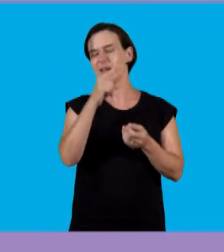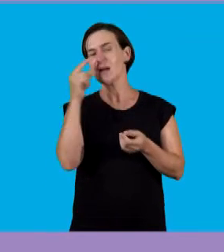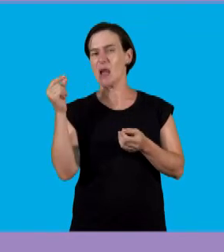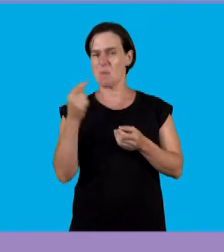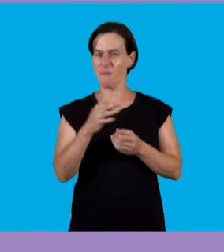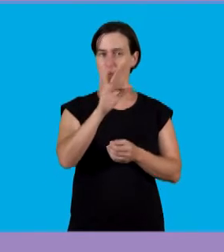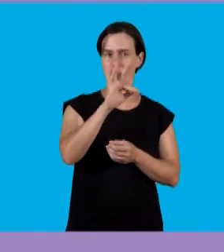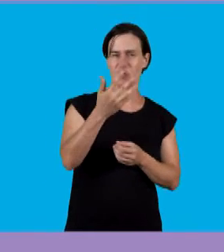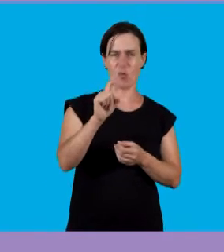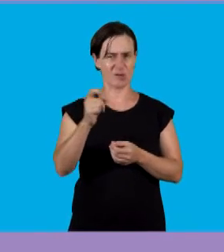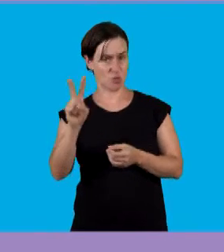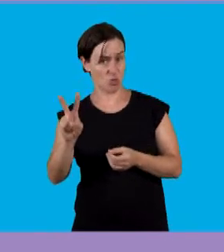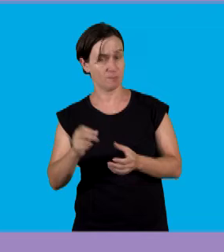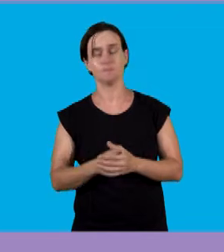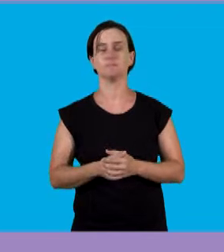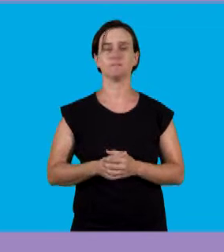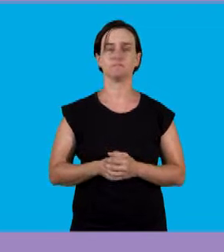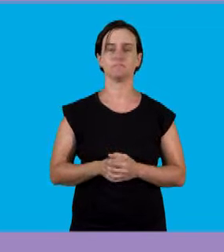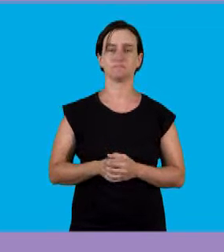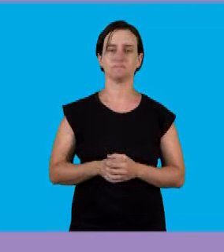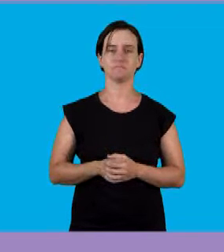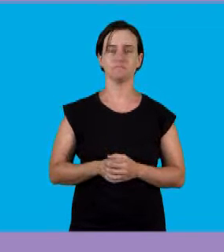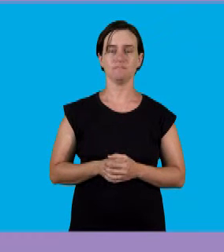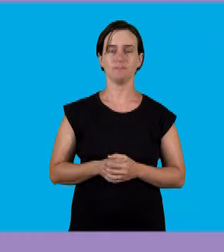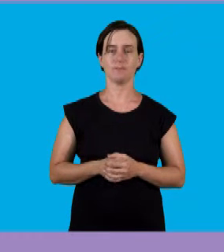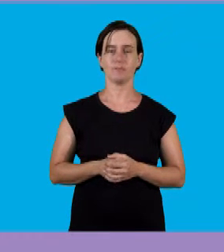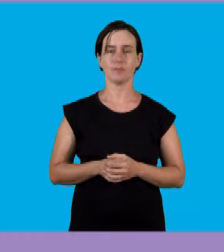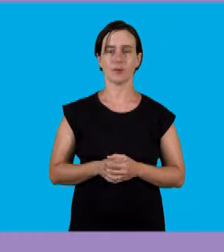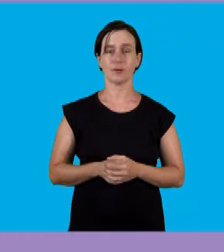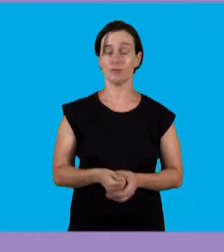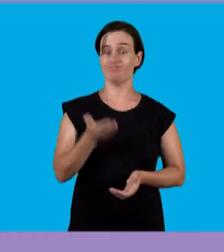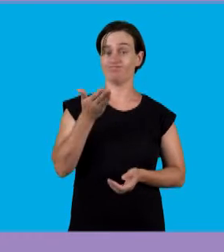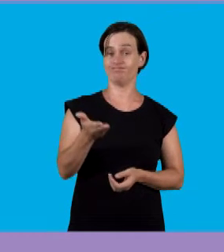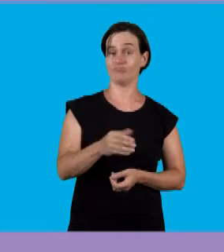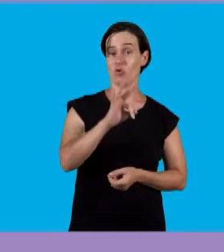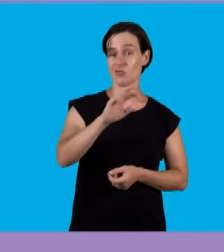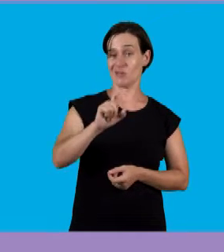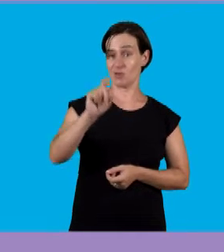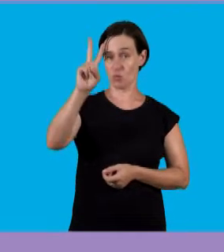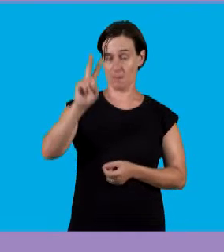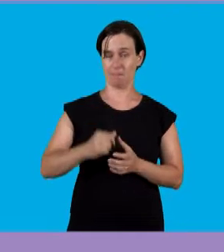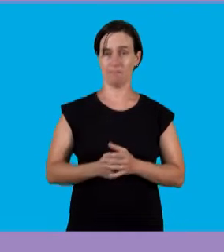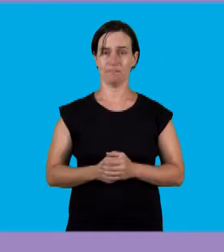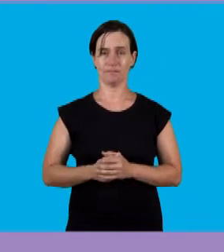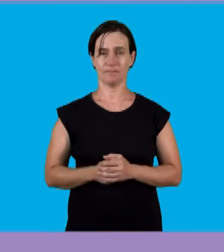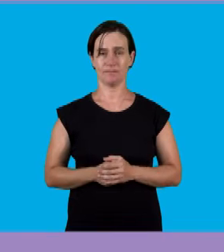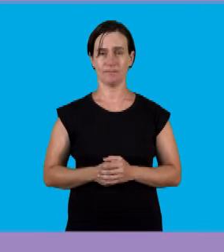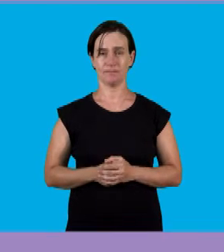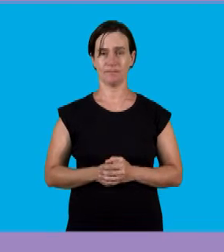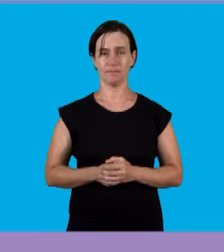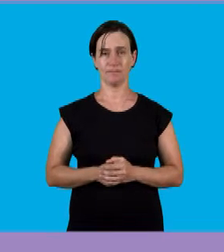we label this diagram? Yes, let's start with, well, firstly, the expression that we have been given here